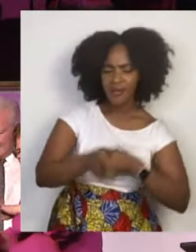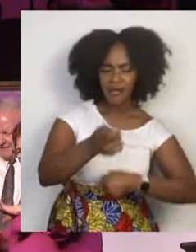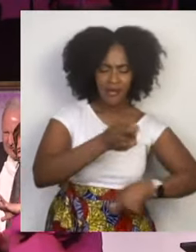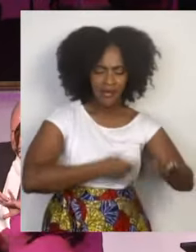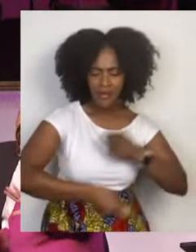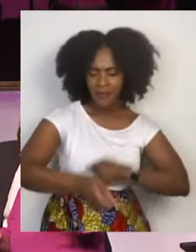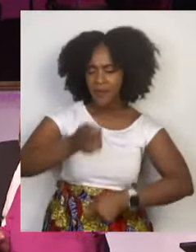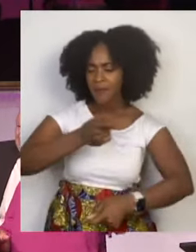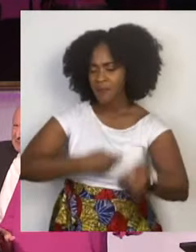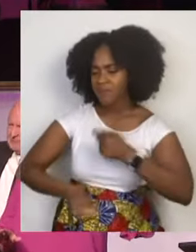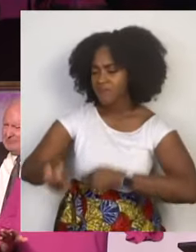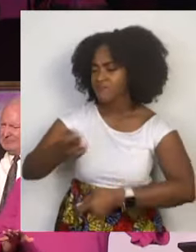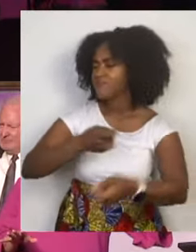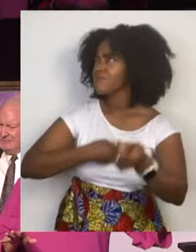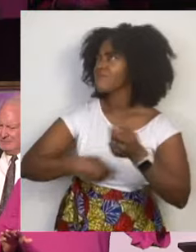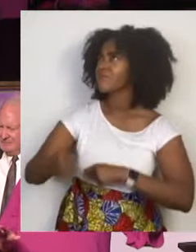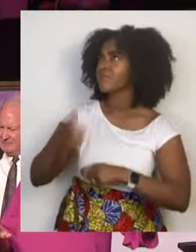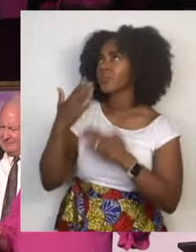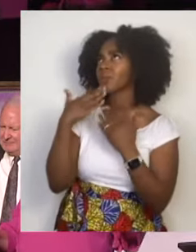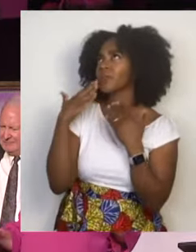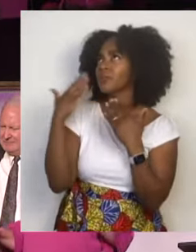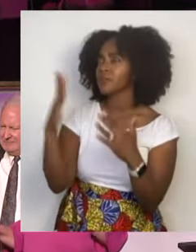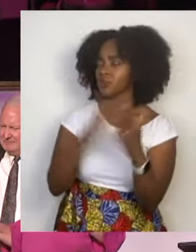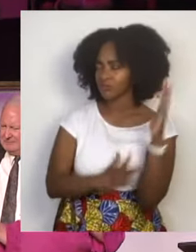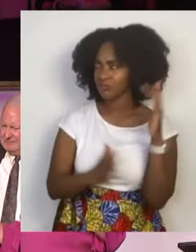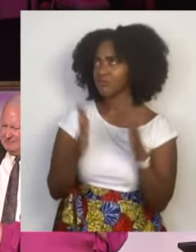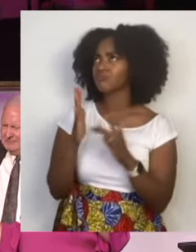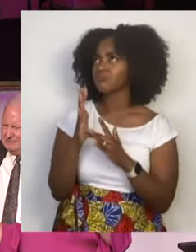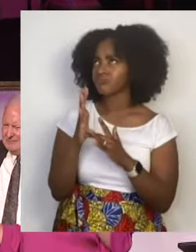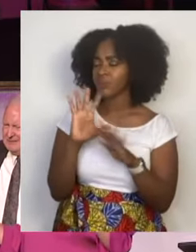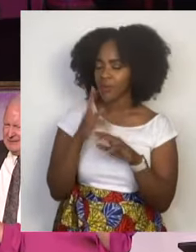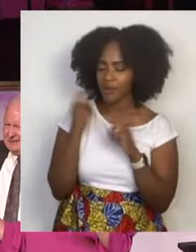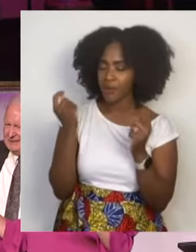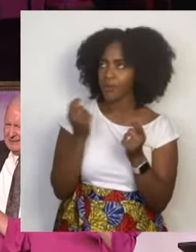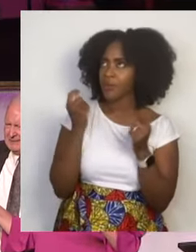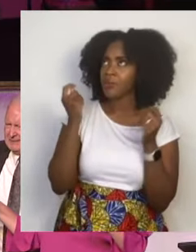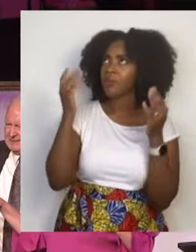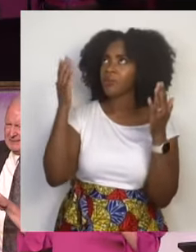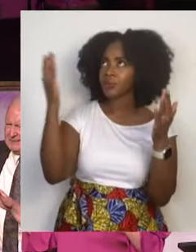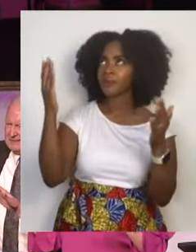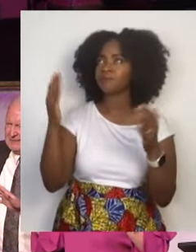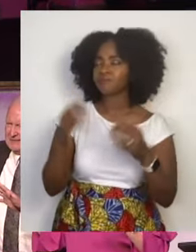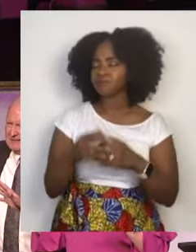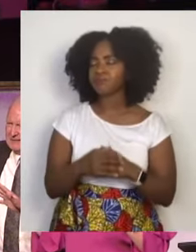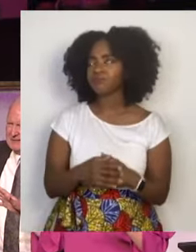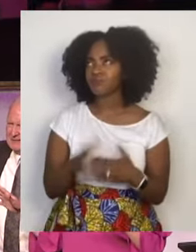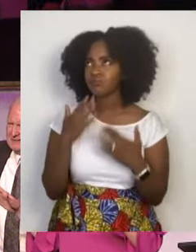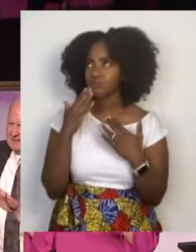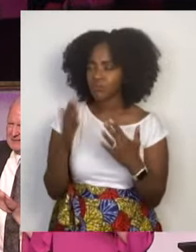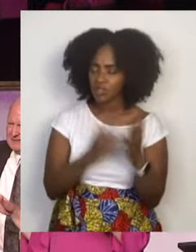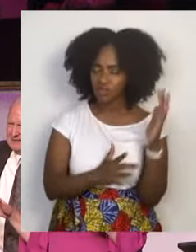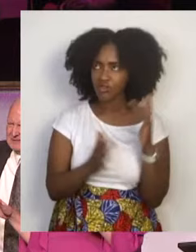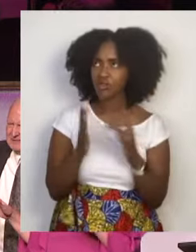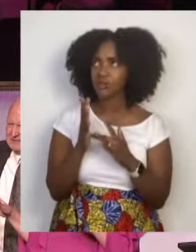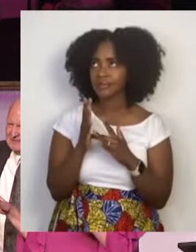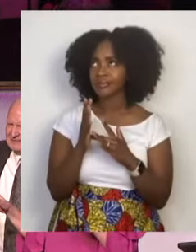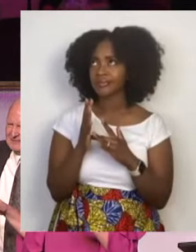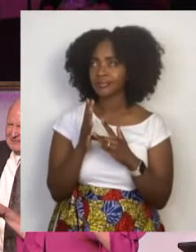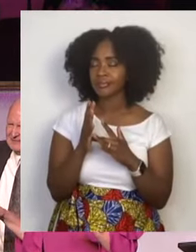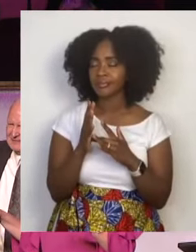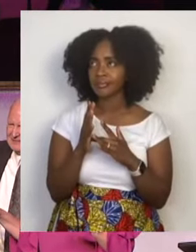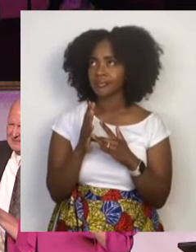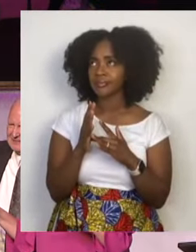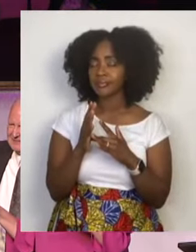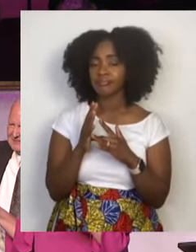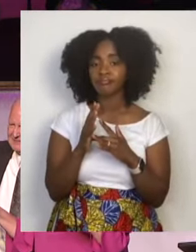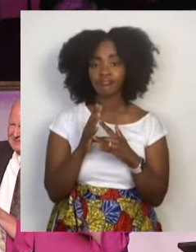Hallelujah. Thank you, Jesus. The word of the Lord is to keep building. Don't put